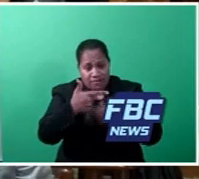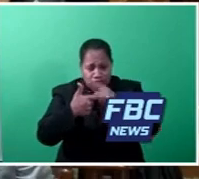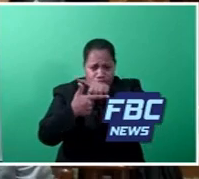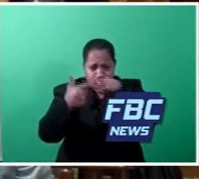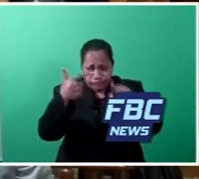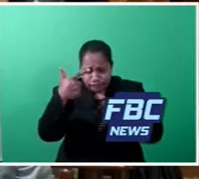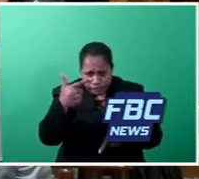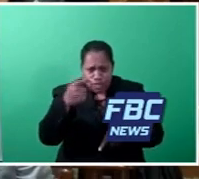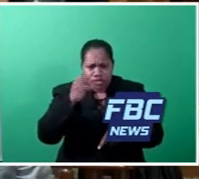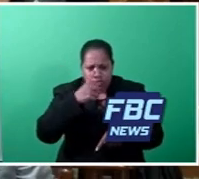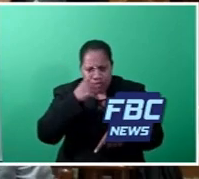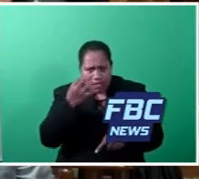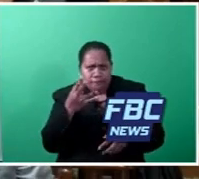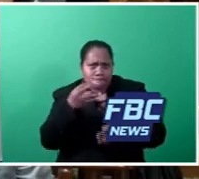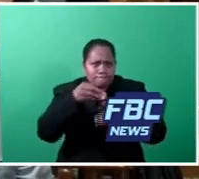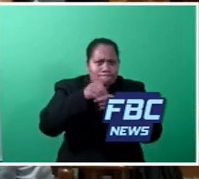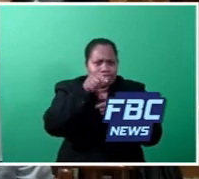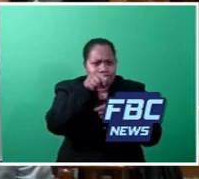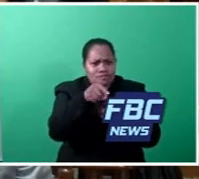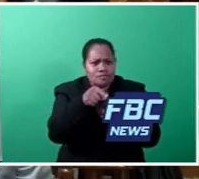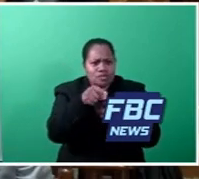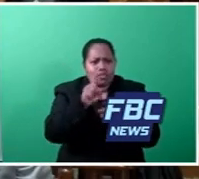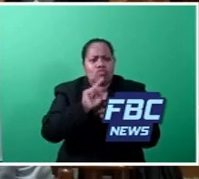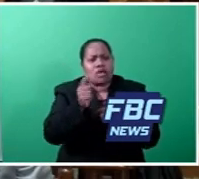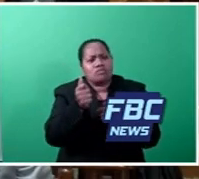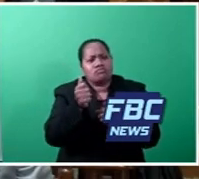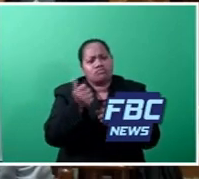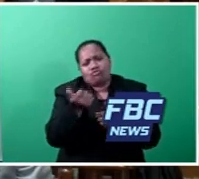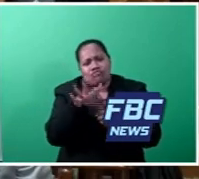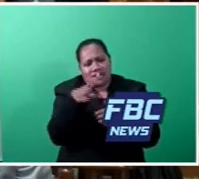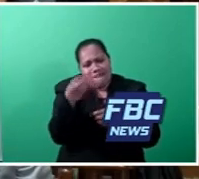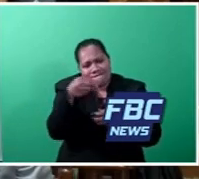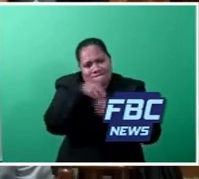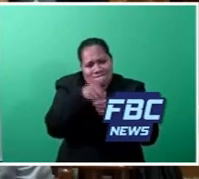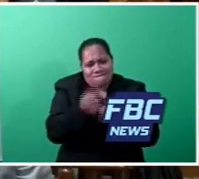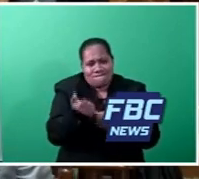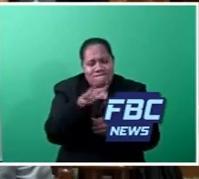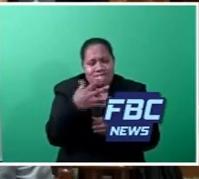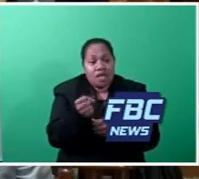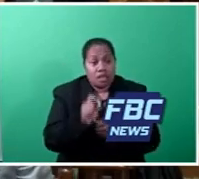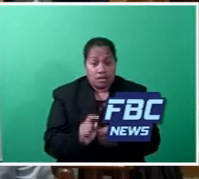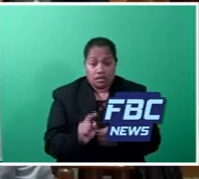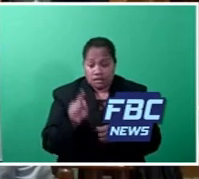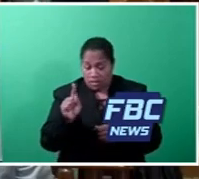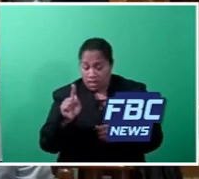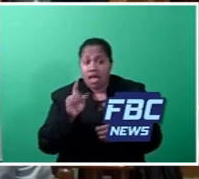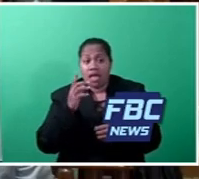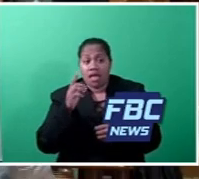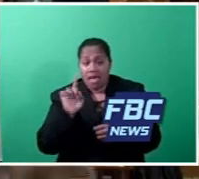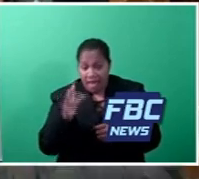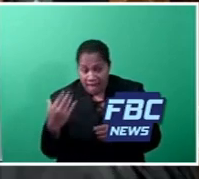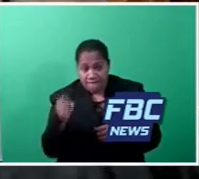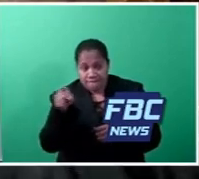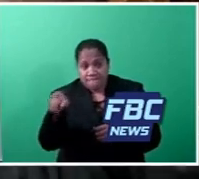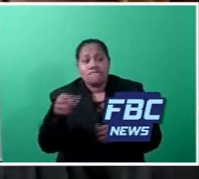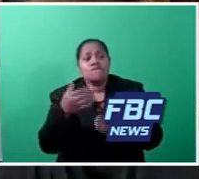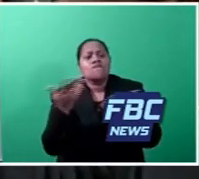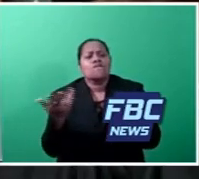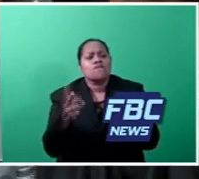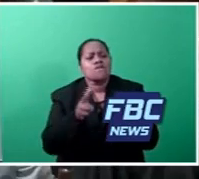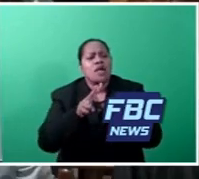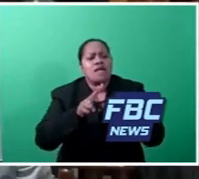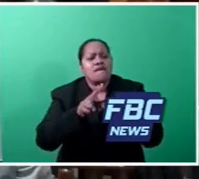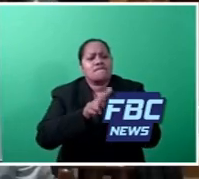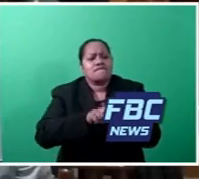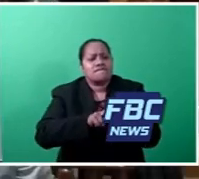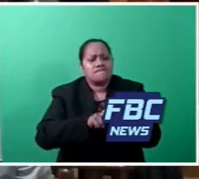already. The new ones will be located mostly in Vanua-Levu and also in the Nambotini Flats in Serua. As we